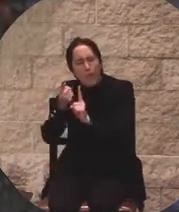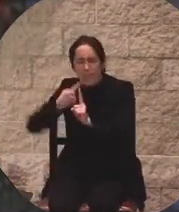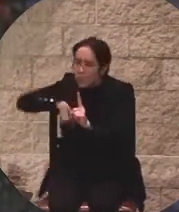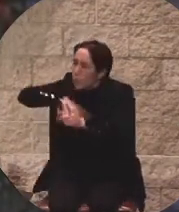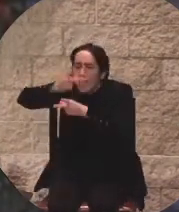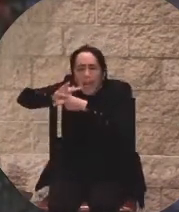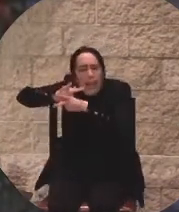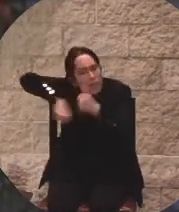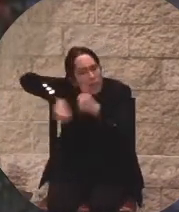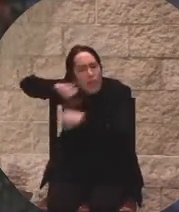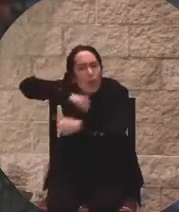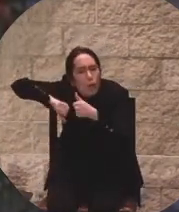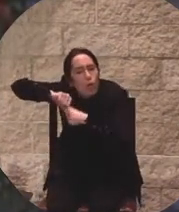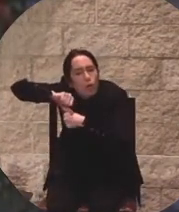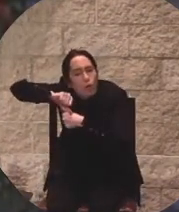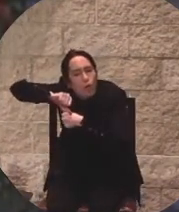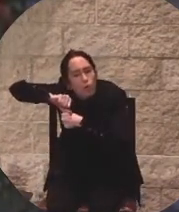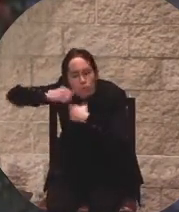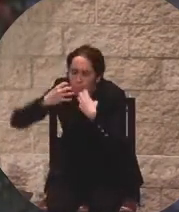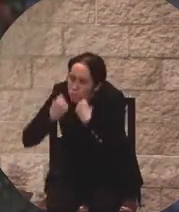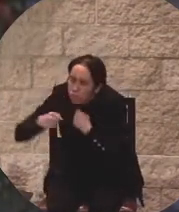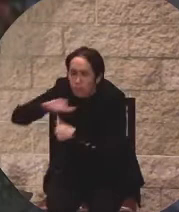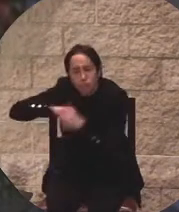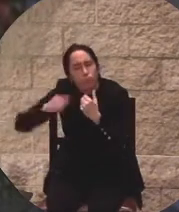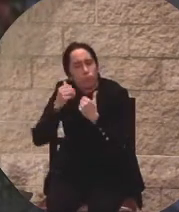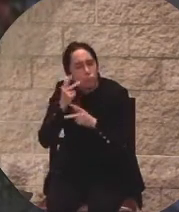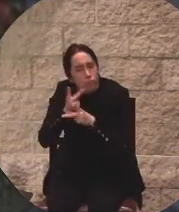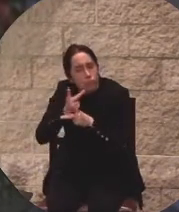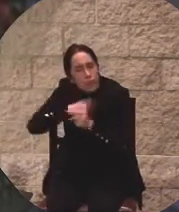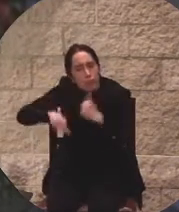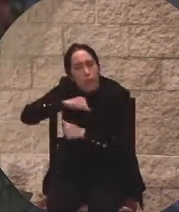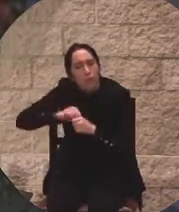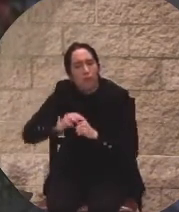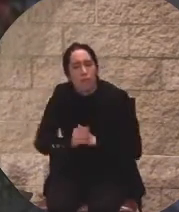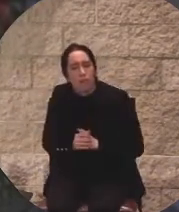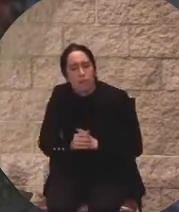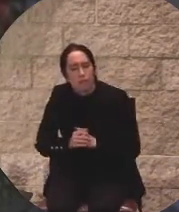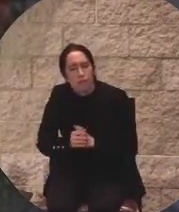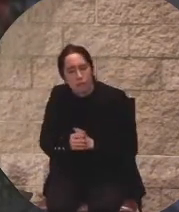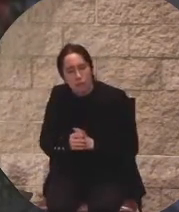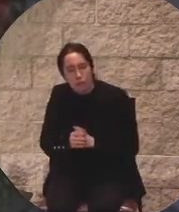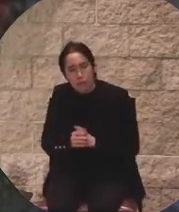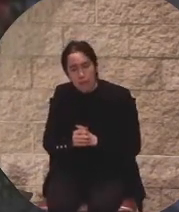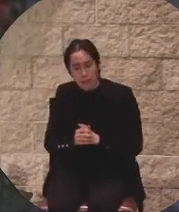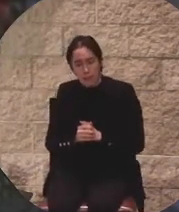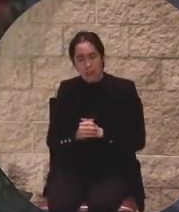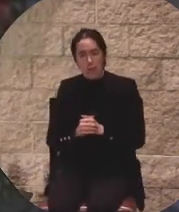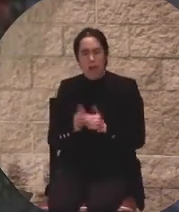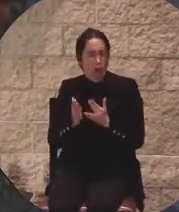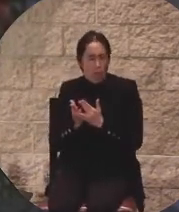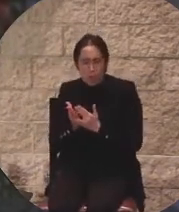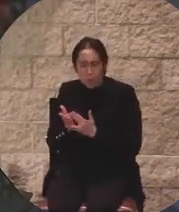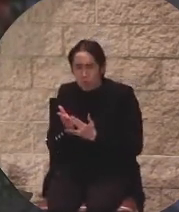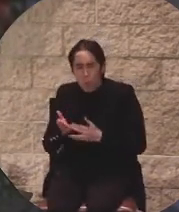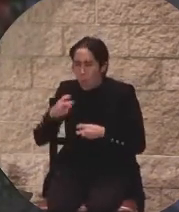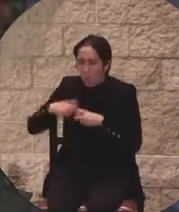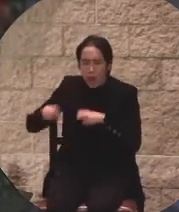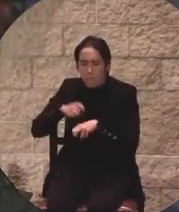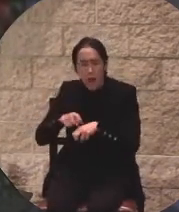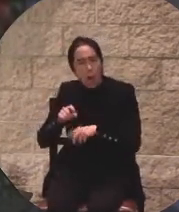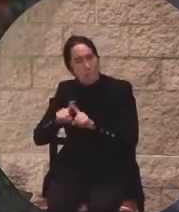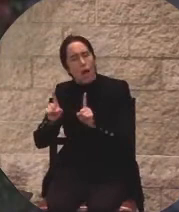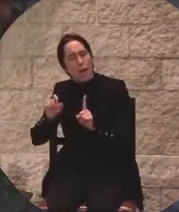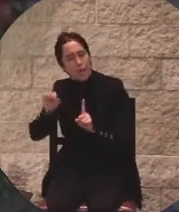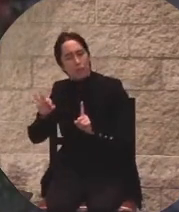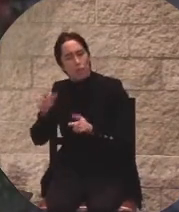And through harder times like this, if we have the right pair of glasses on, we start seeing that there are